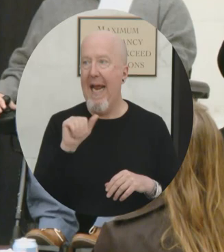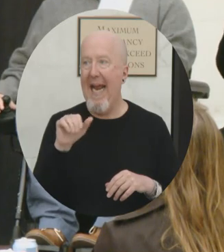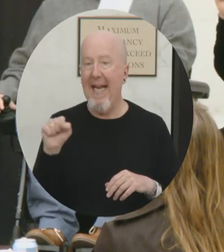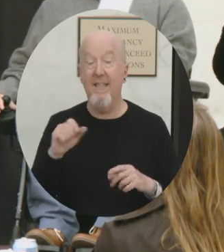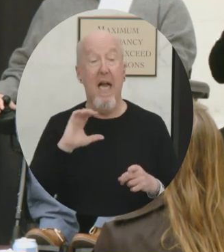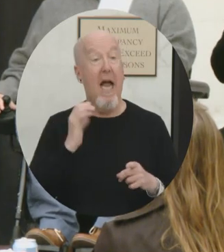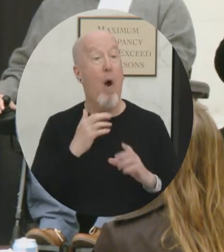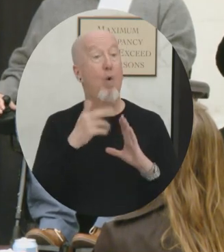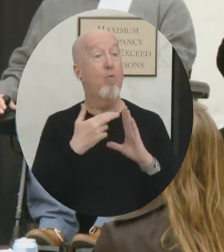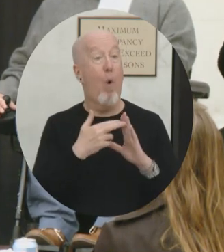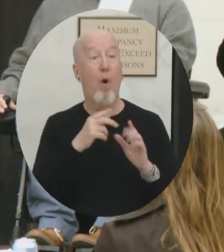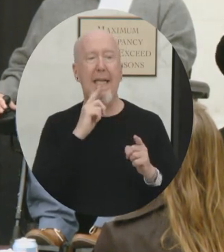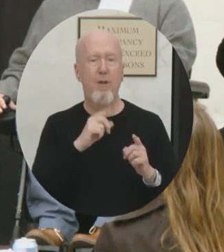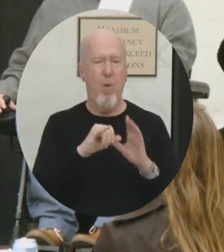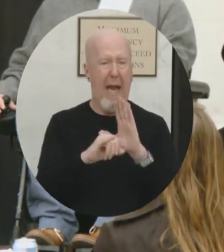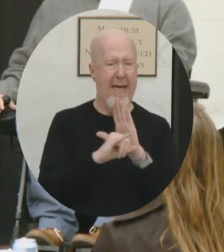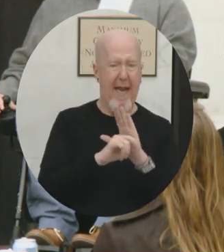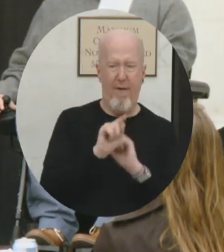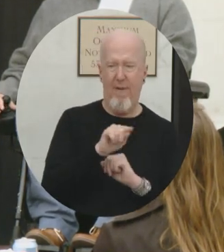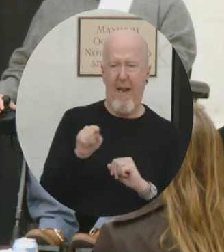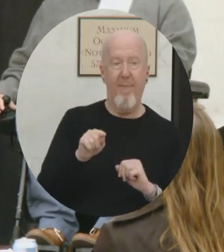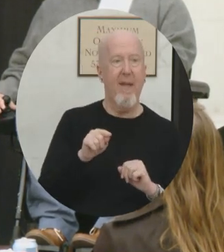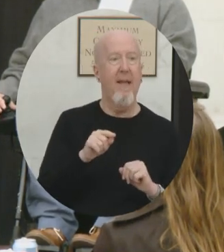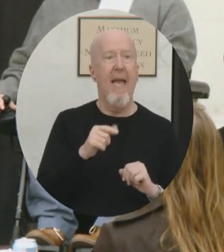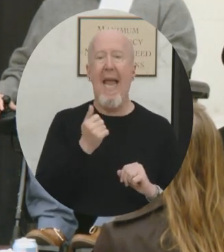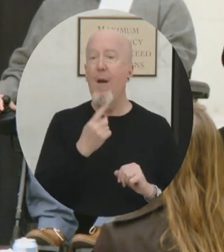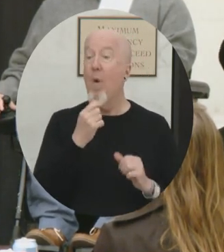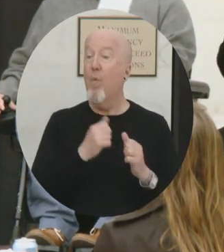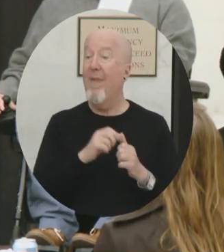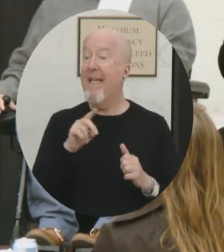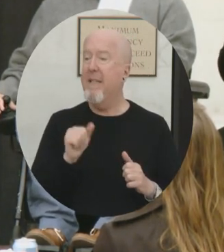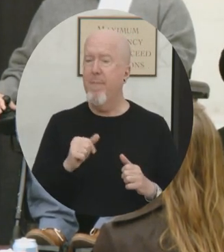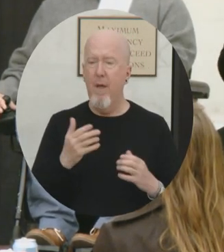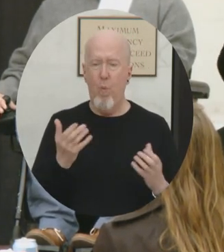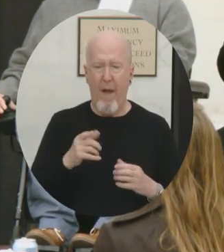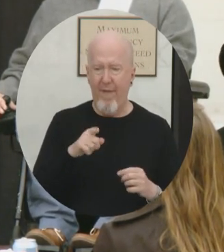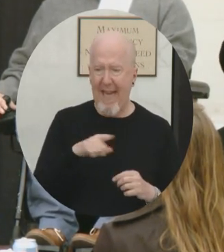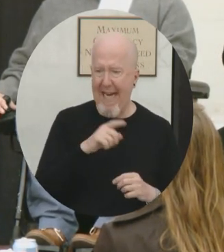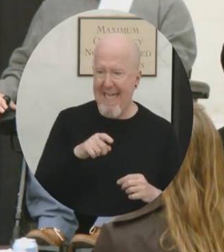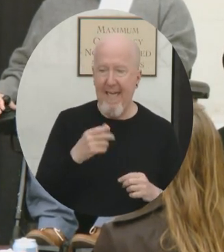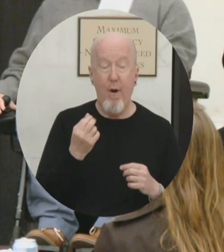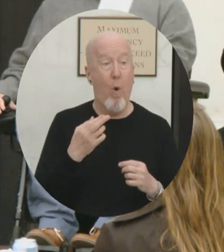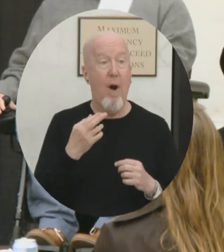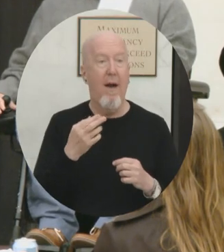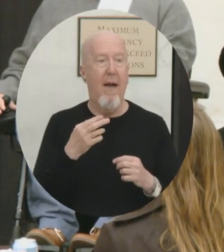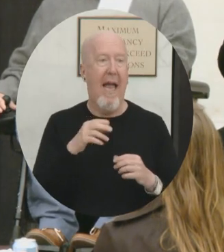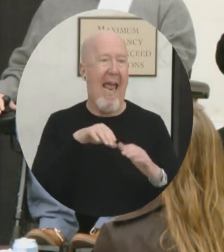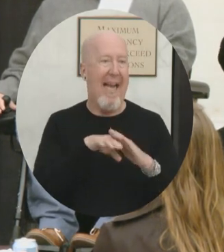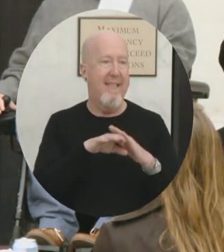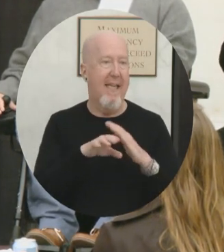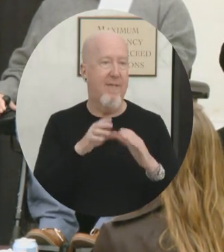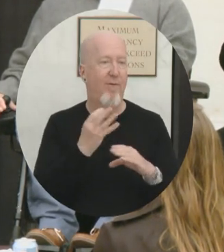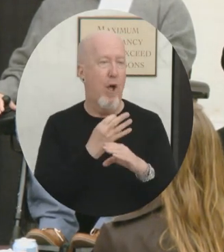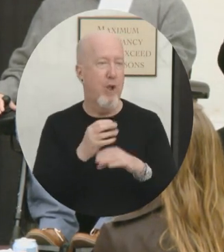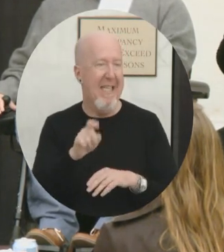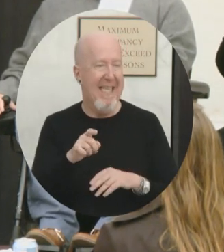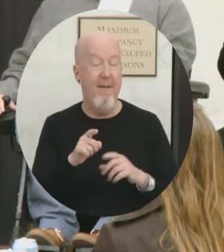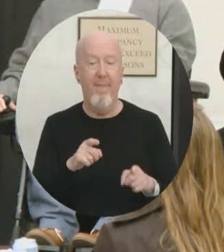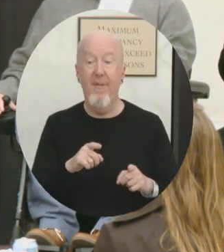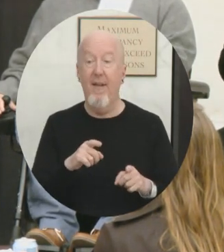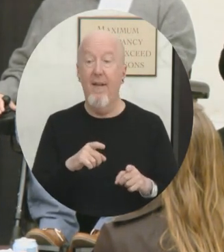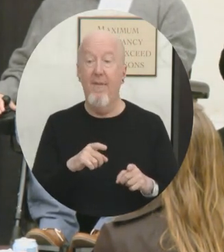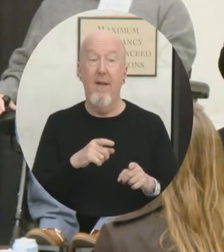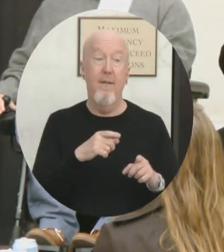to identify what are the needs of anybody with a disability or an access or functional need has